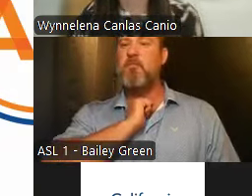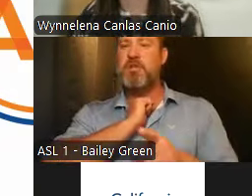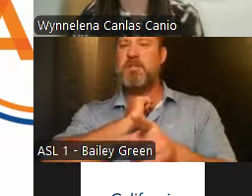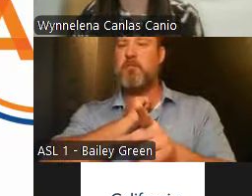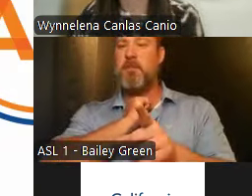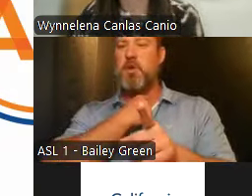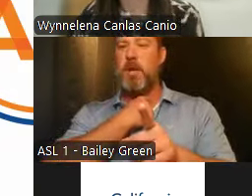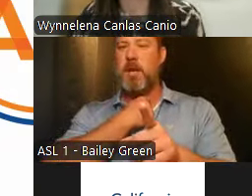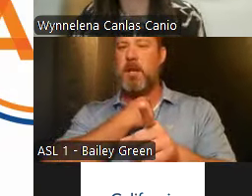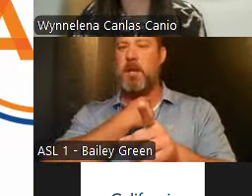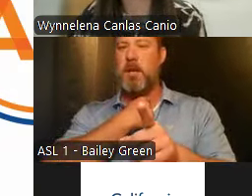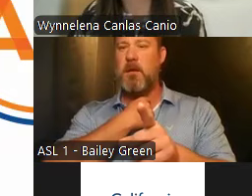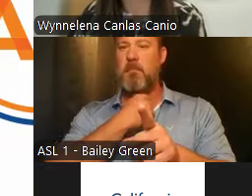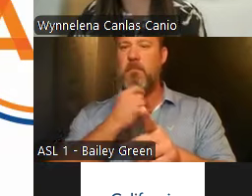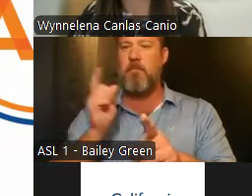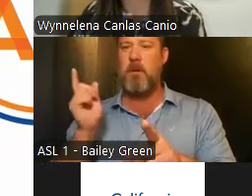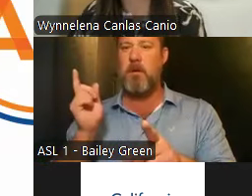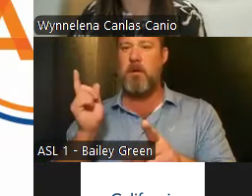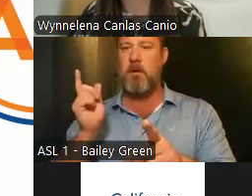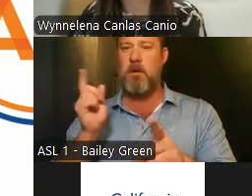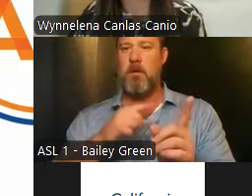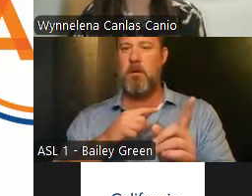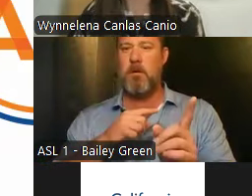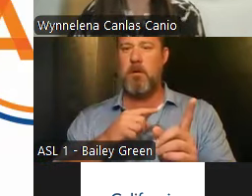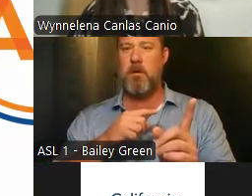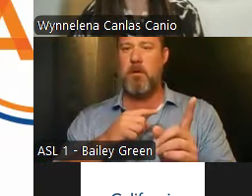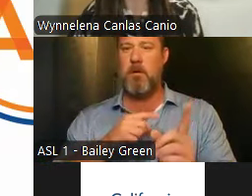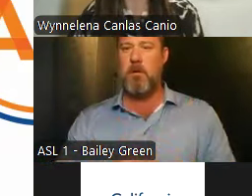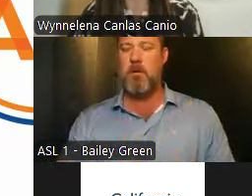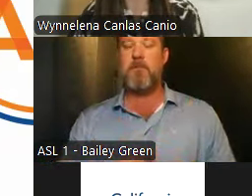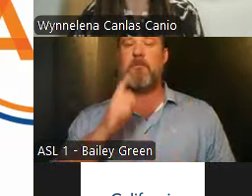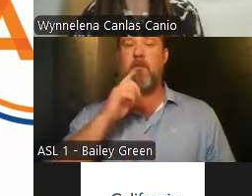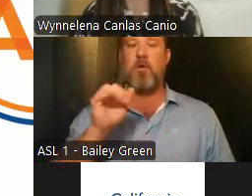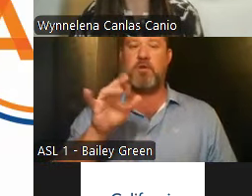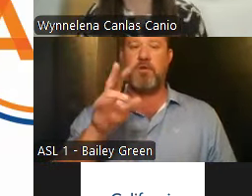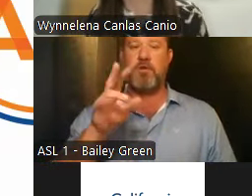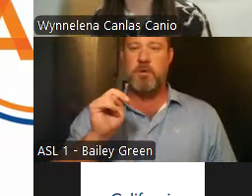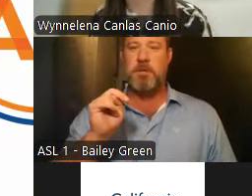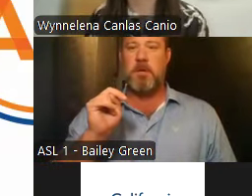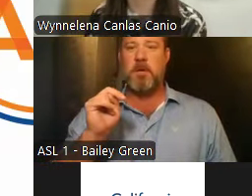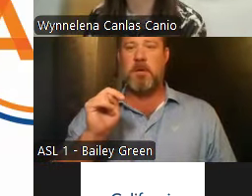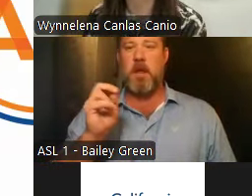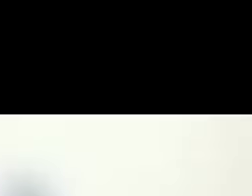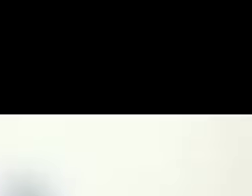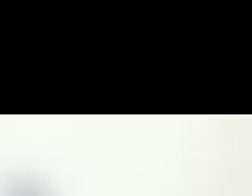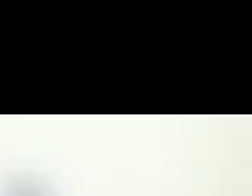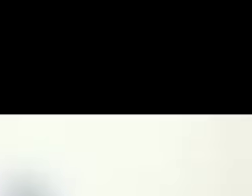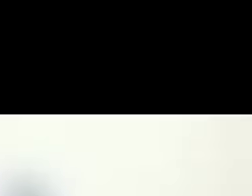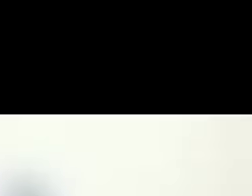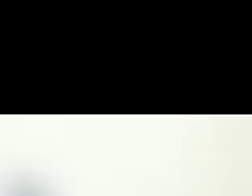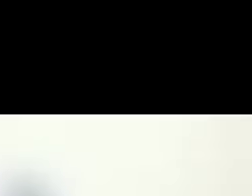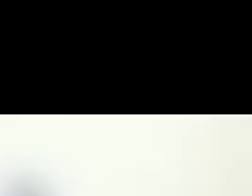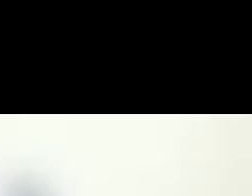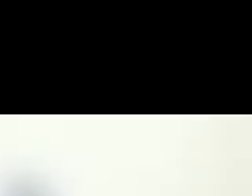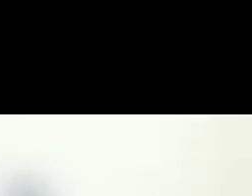raised. Yeah, hi, this is for Susan. Again, Susan, how many complaints